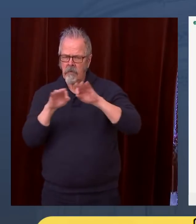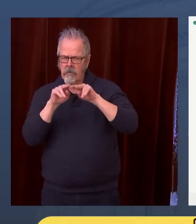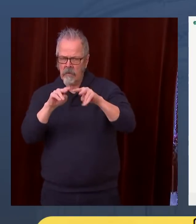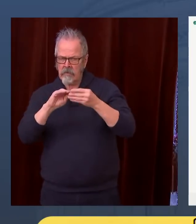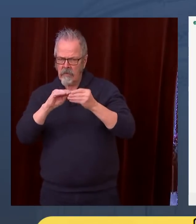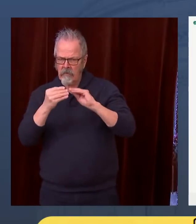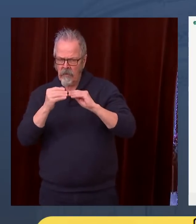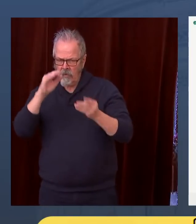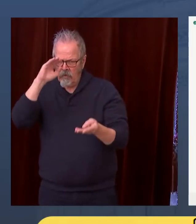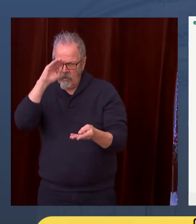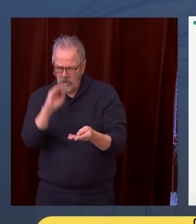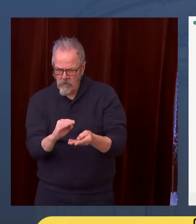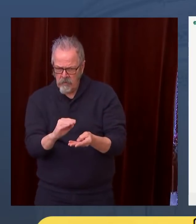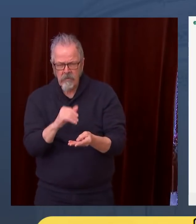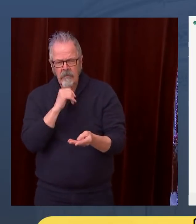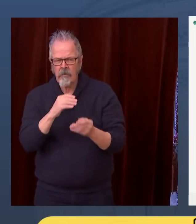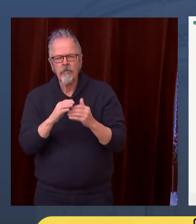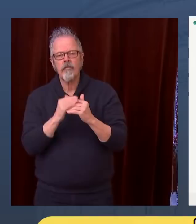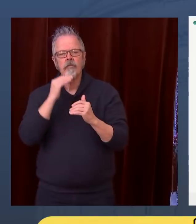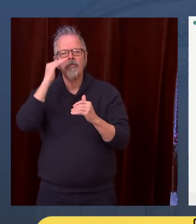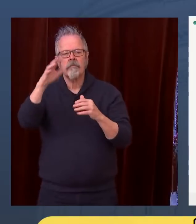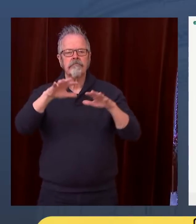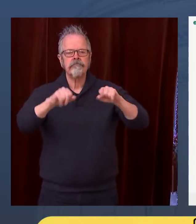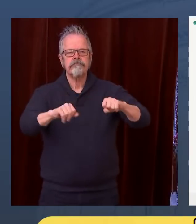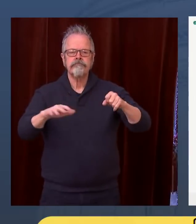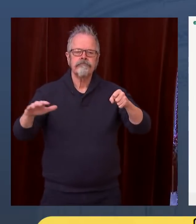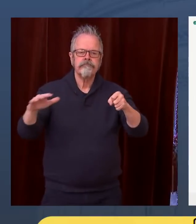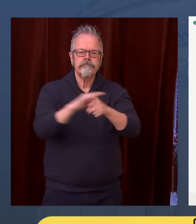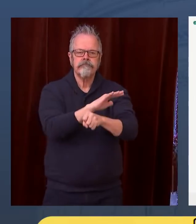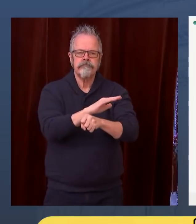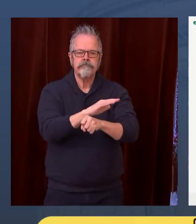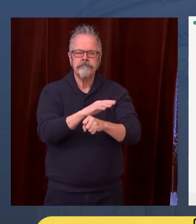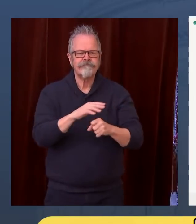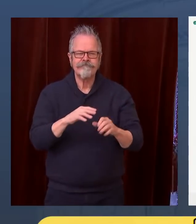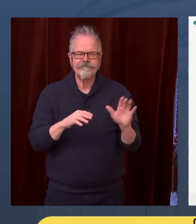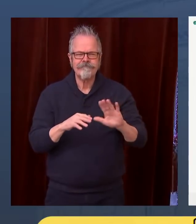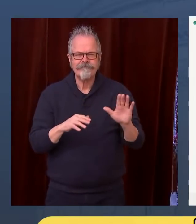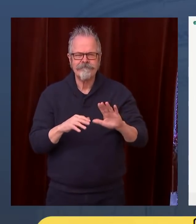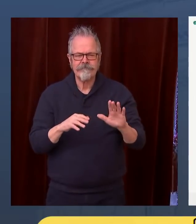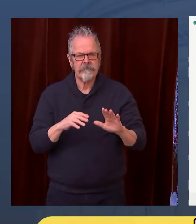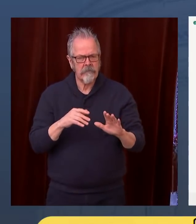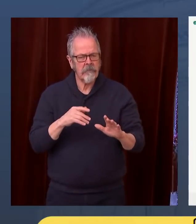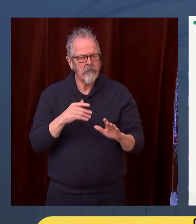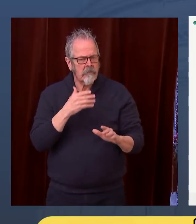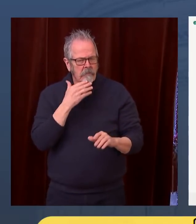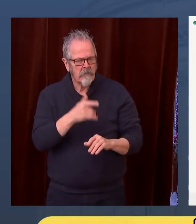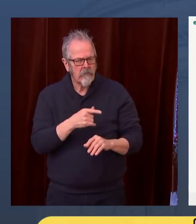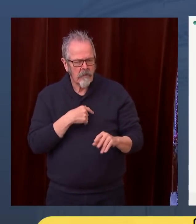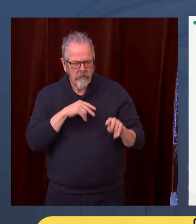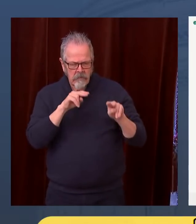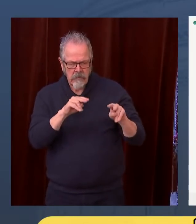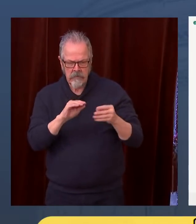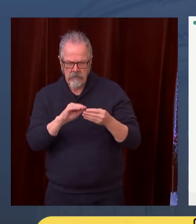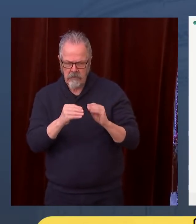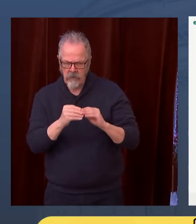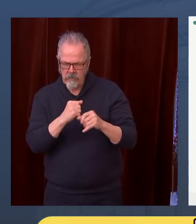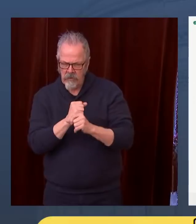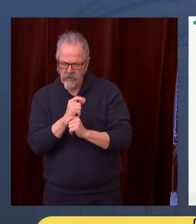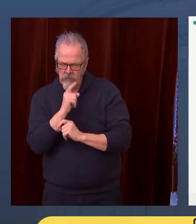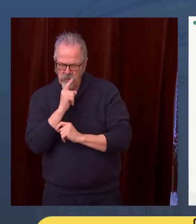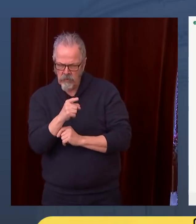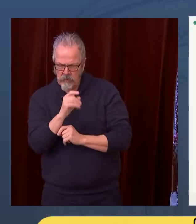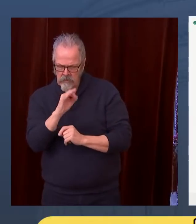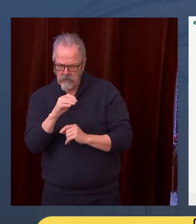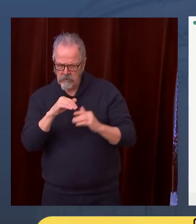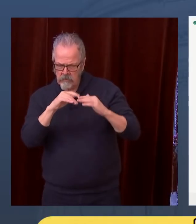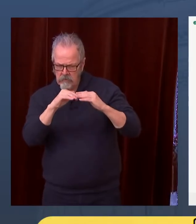well that continues to be a number that we're all watching. And it's also something that is allowing for capacity to